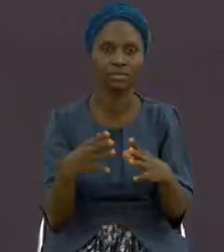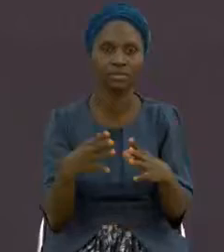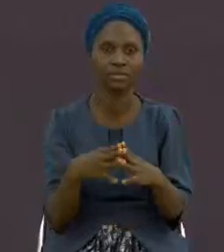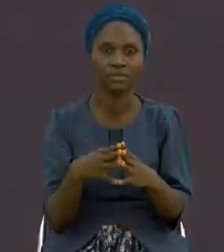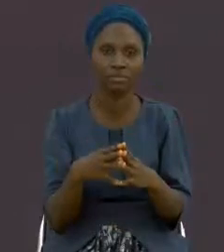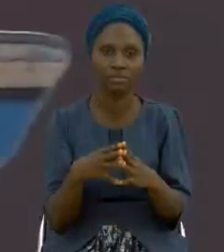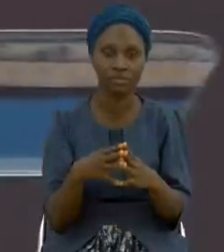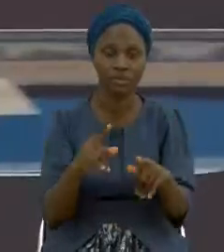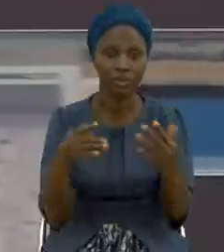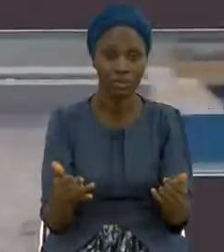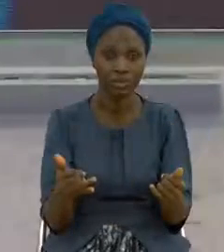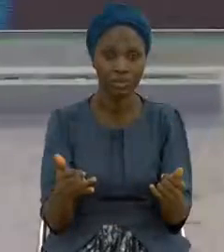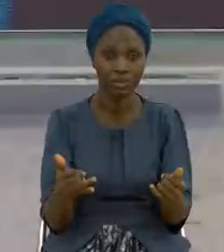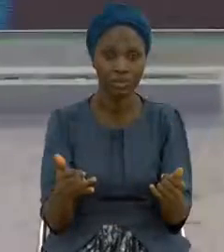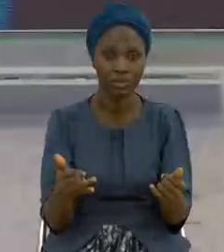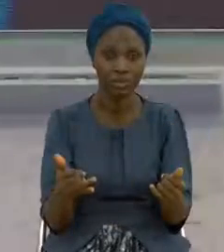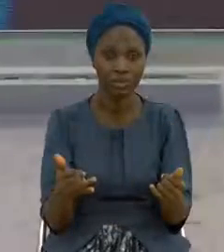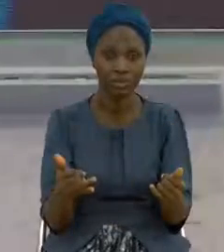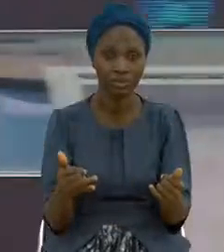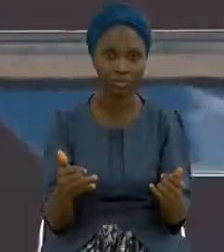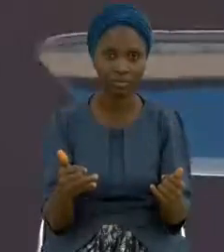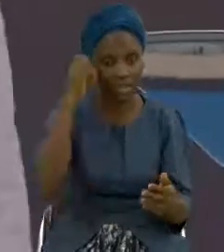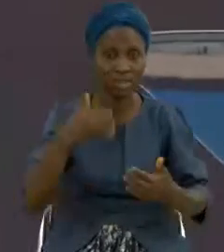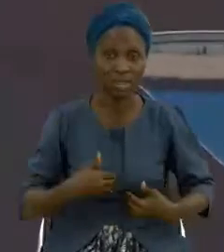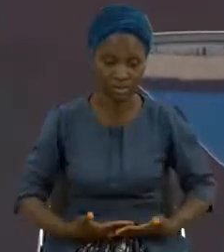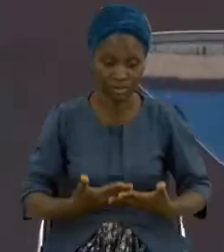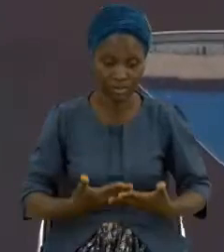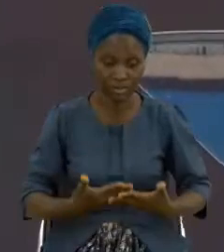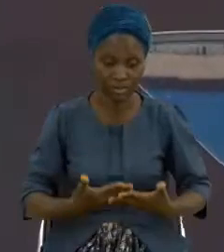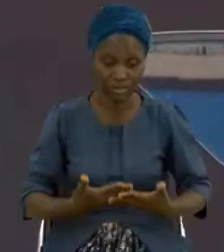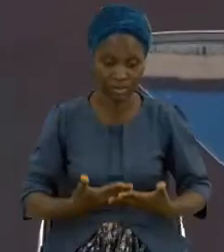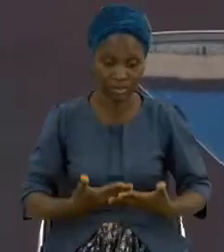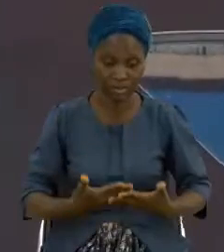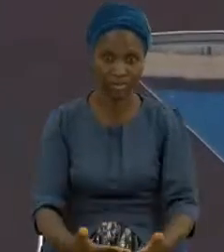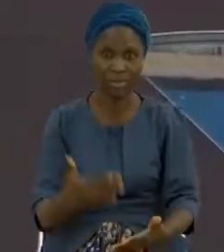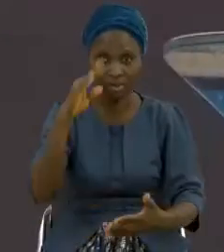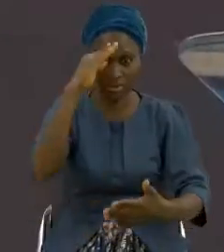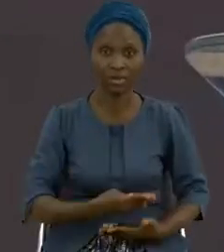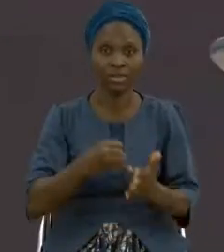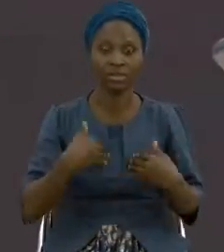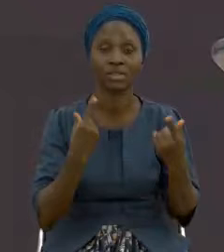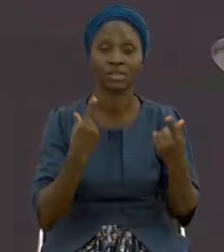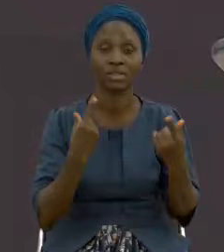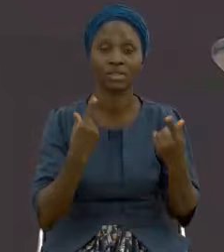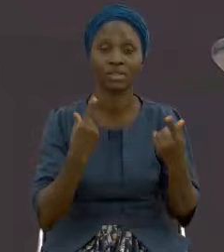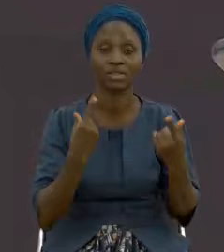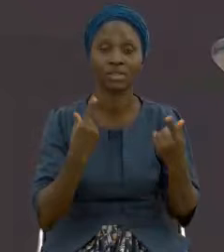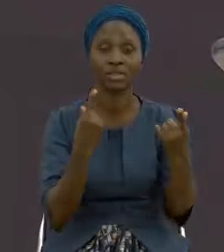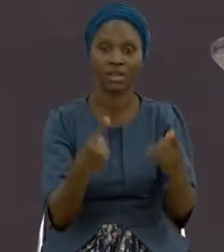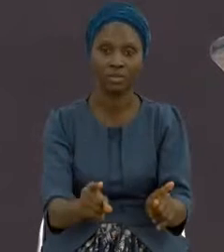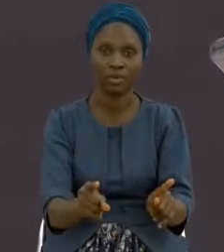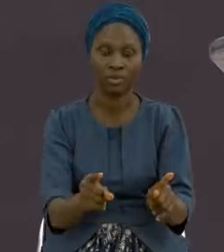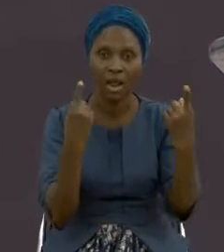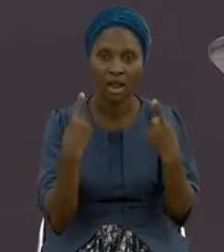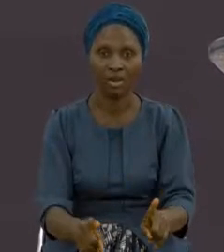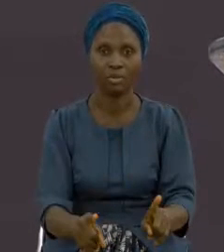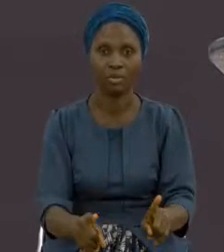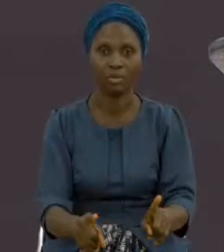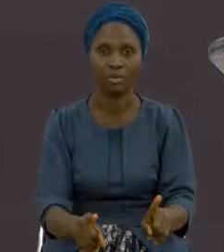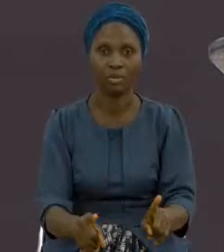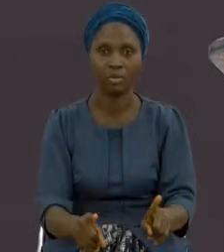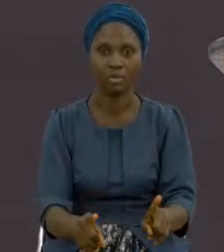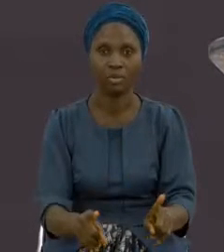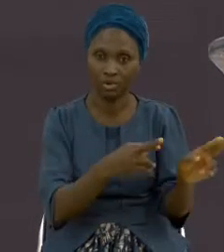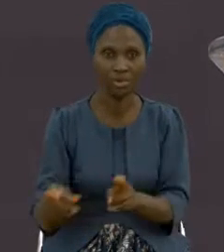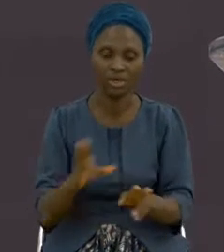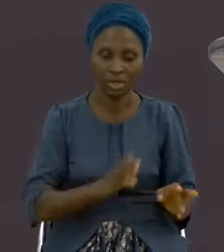a son. It has happened already. Christ is born. Unto us a child is